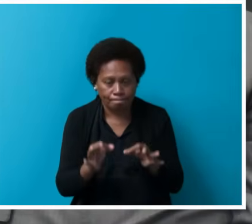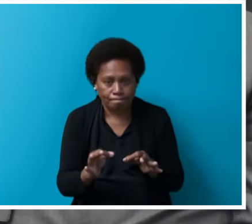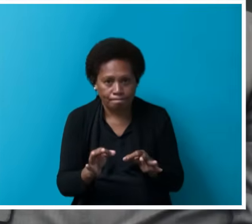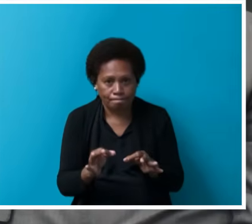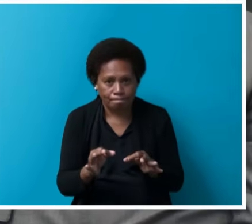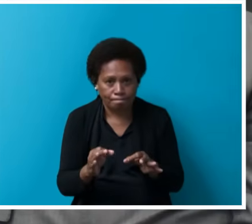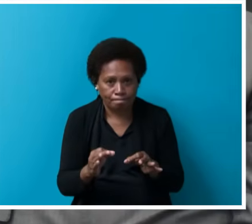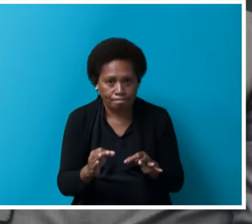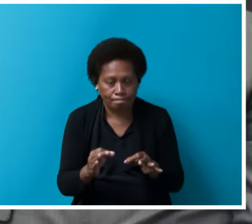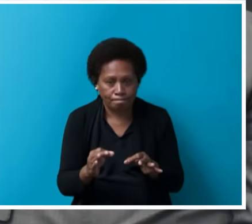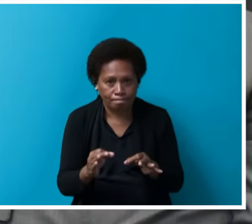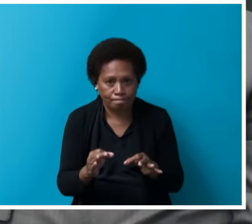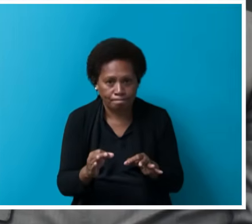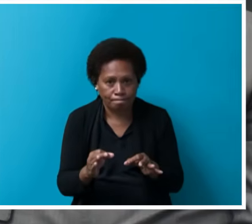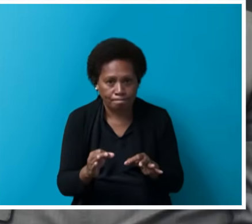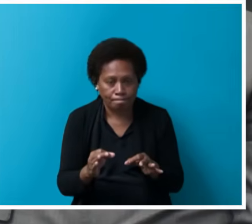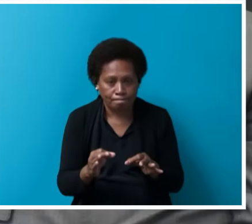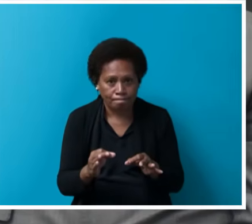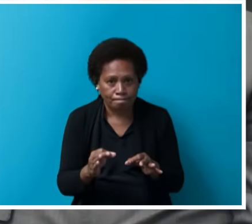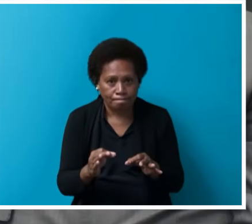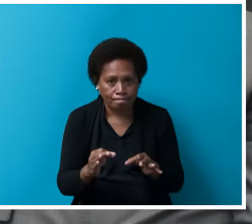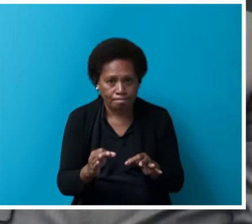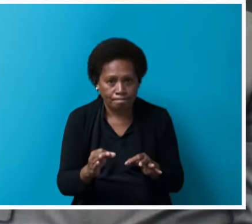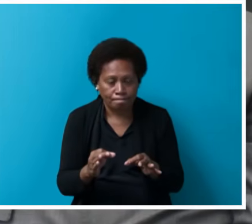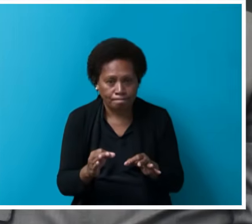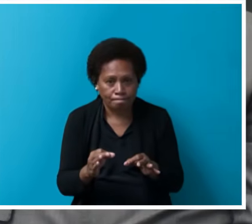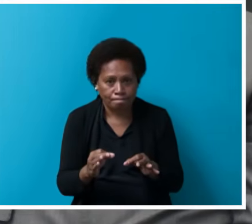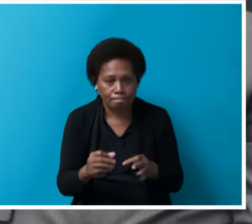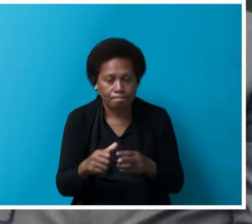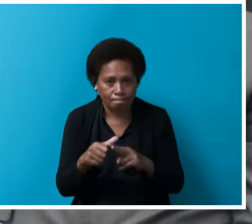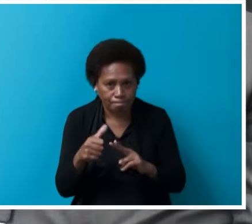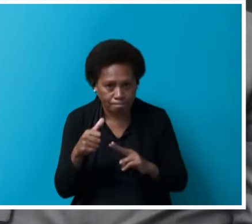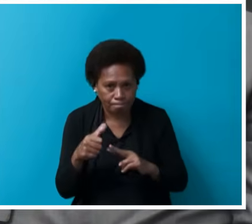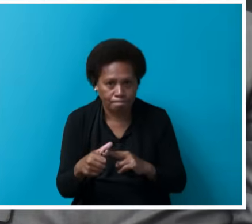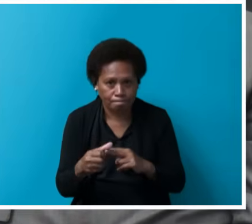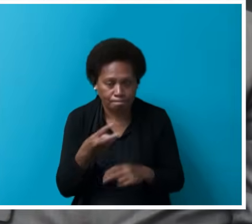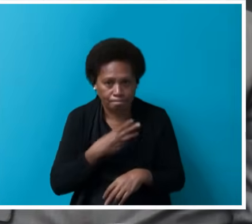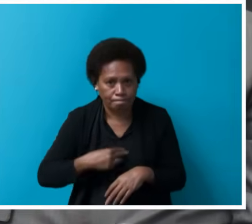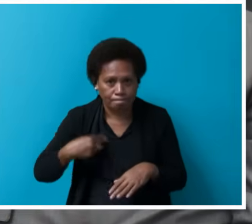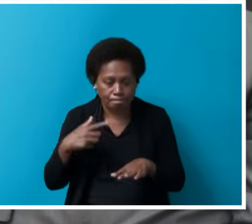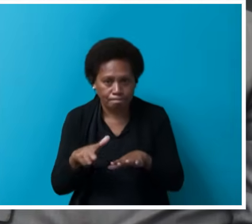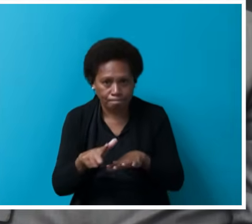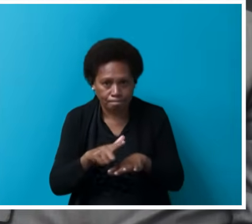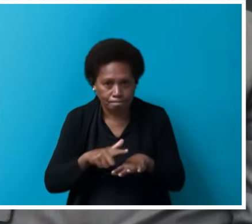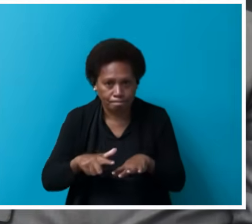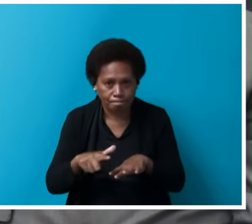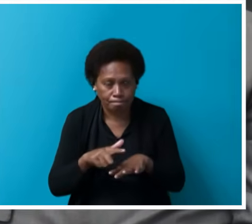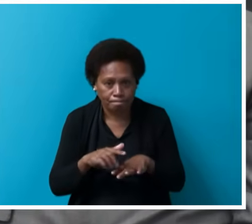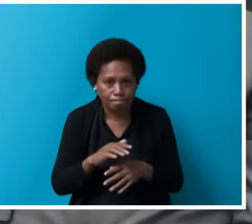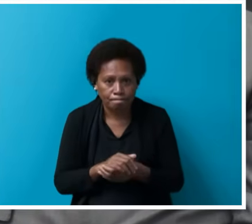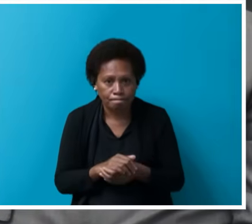and Honorable Minister for Lands mentioned the budget increase for the Ministry of Agriculture.